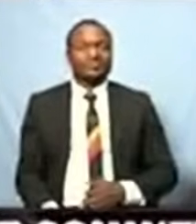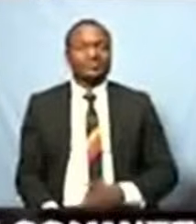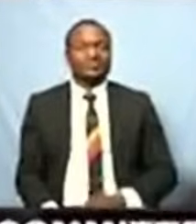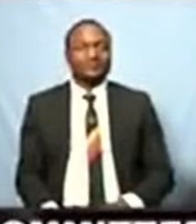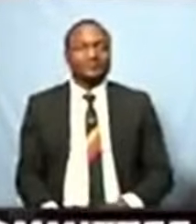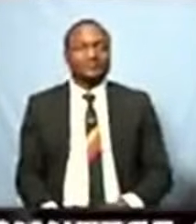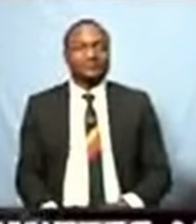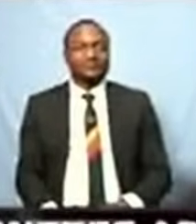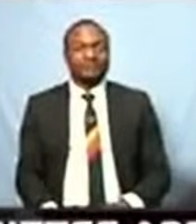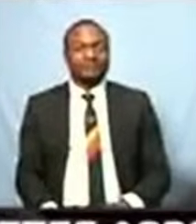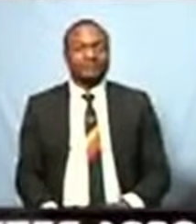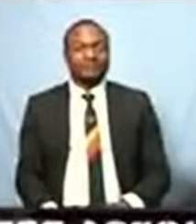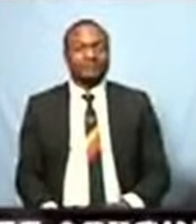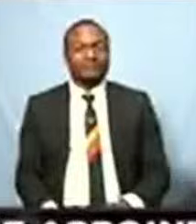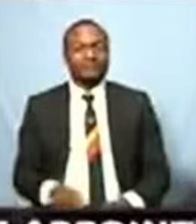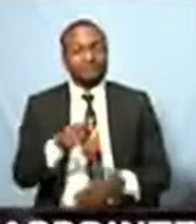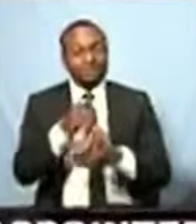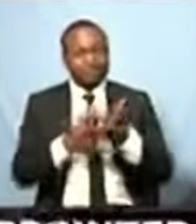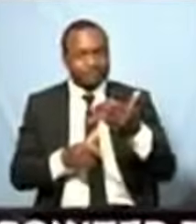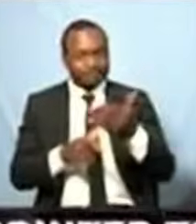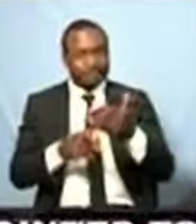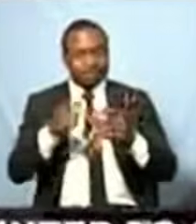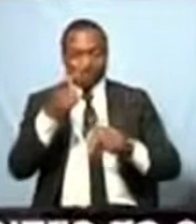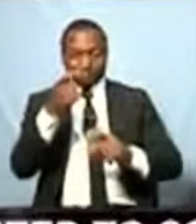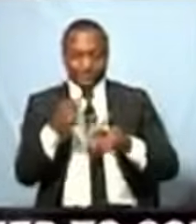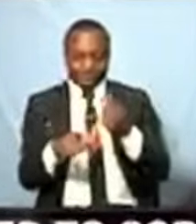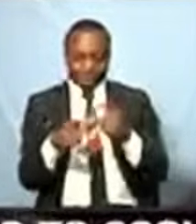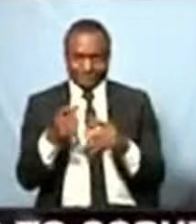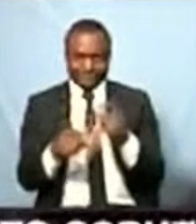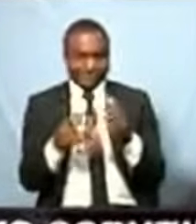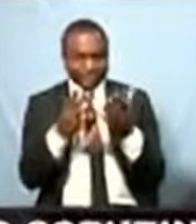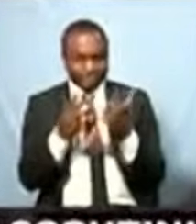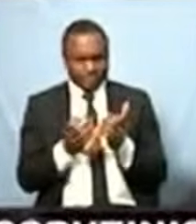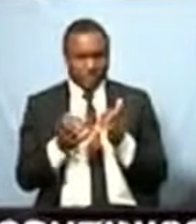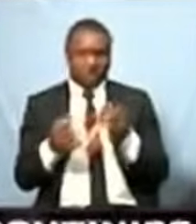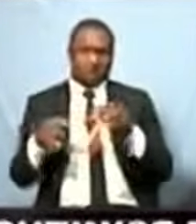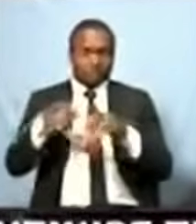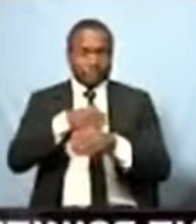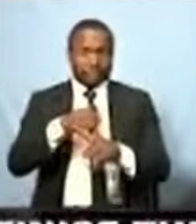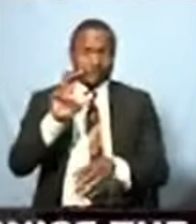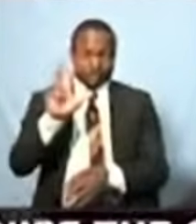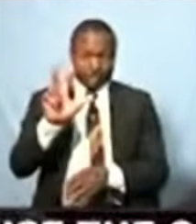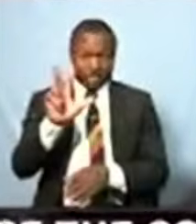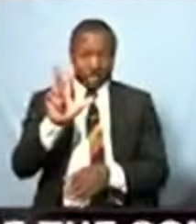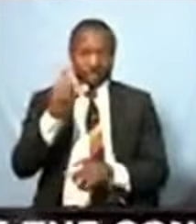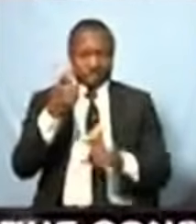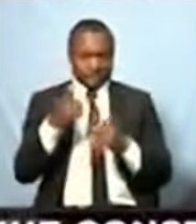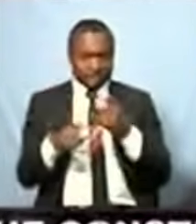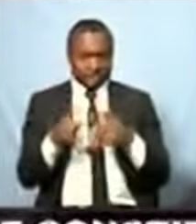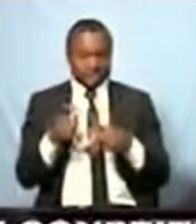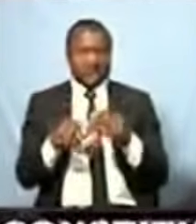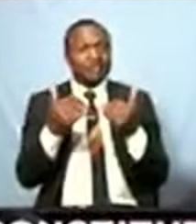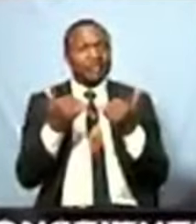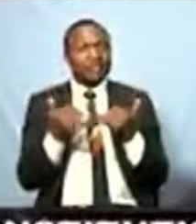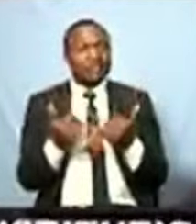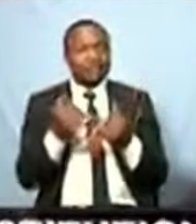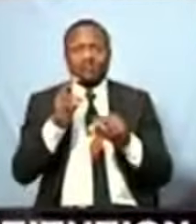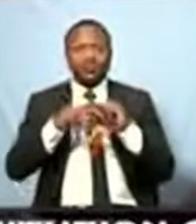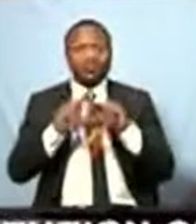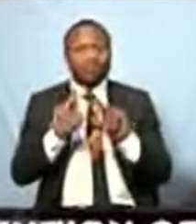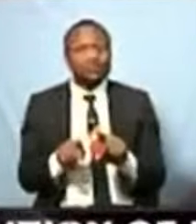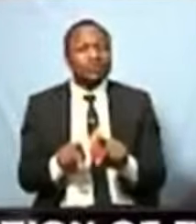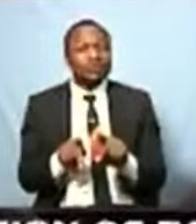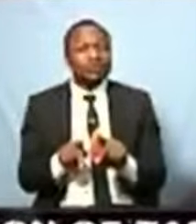of what is called disability, and we want to include 3 disabilities. Currently, Mr.